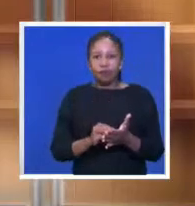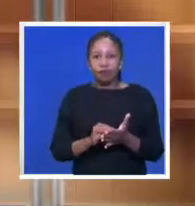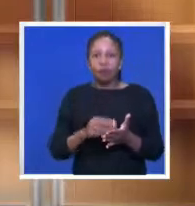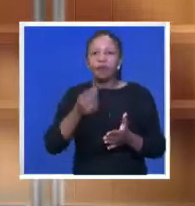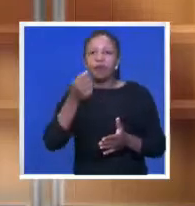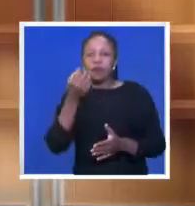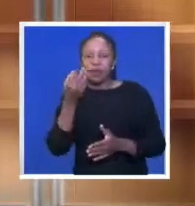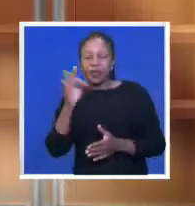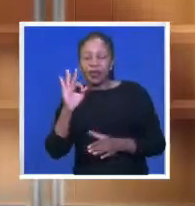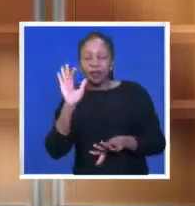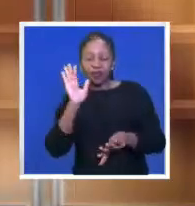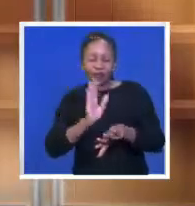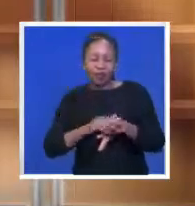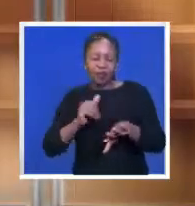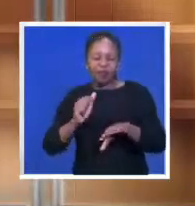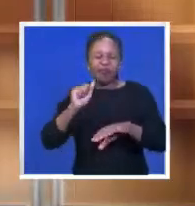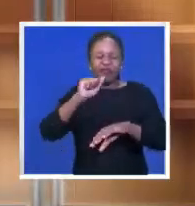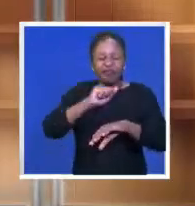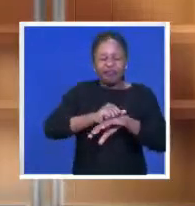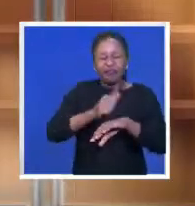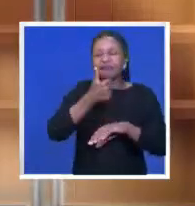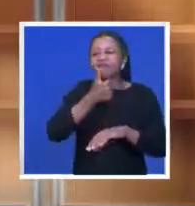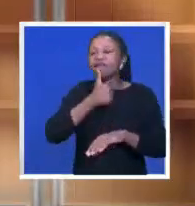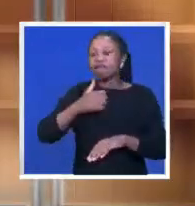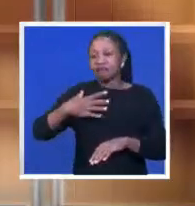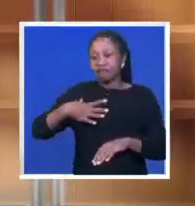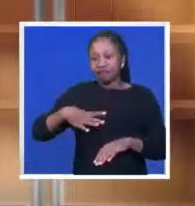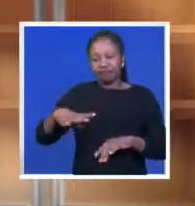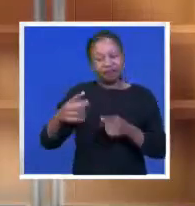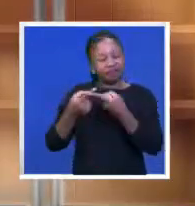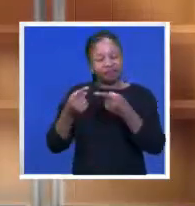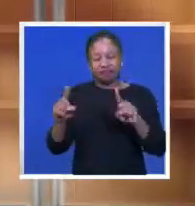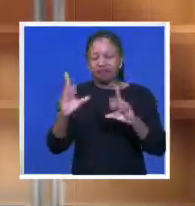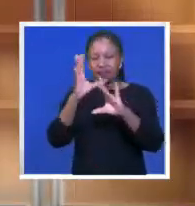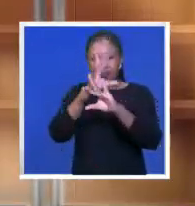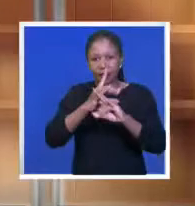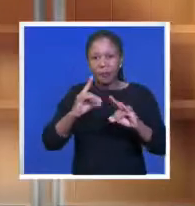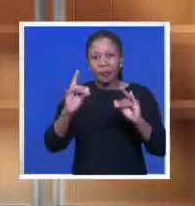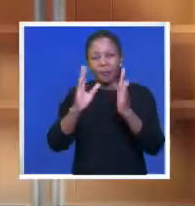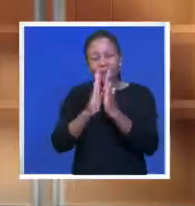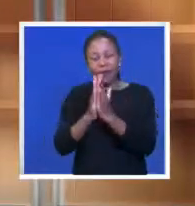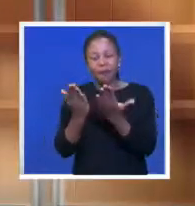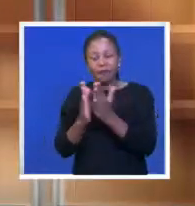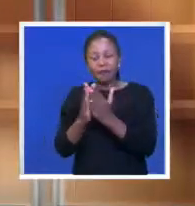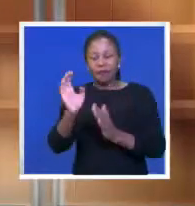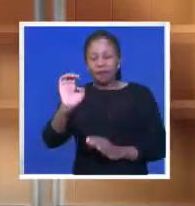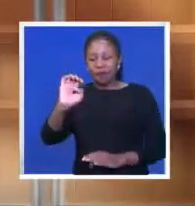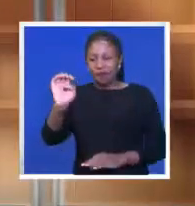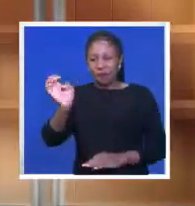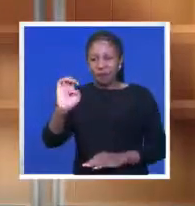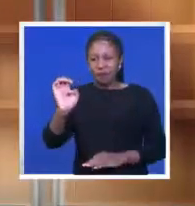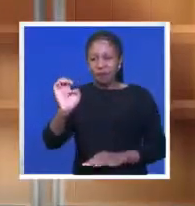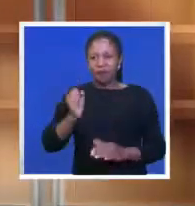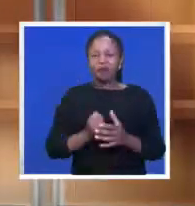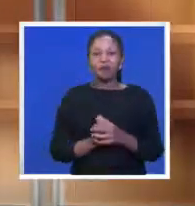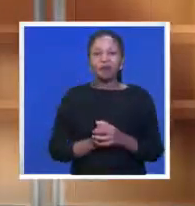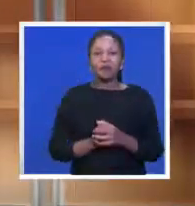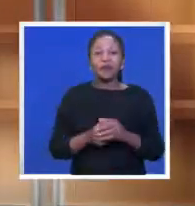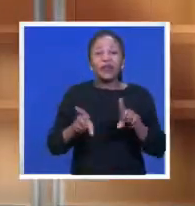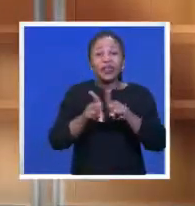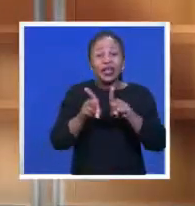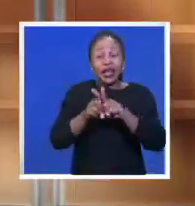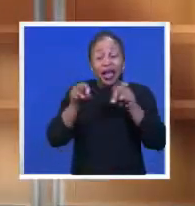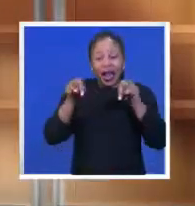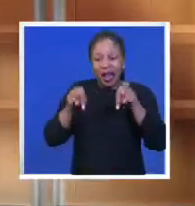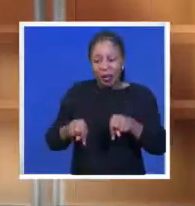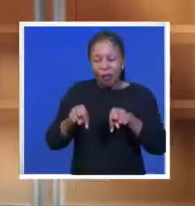Bible, you can have any other English version Bible. As Larato stated when we started, today's lesson